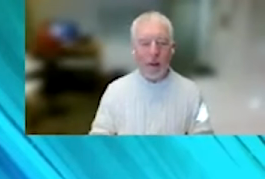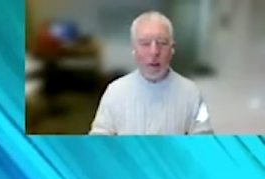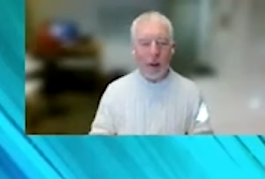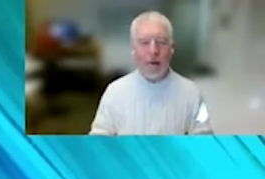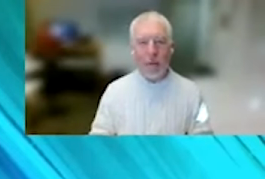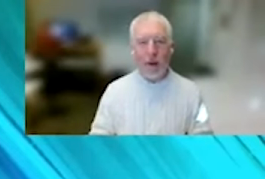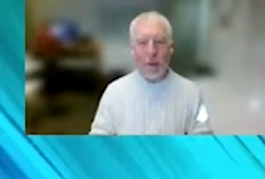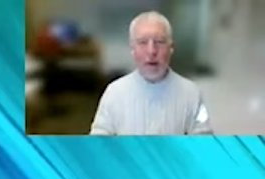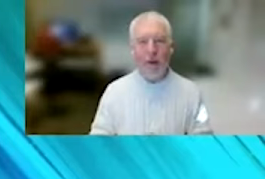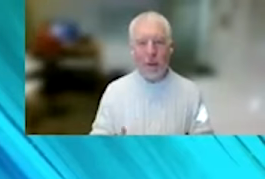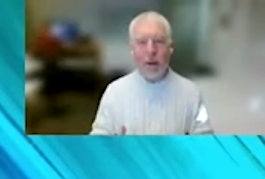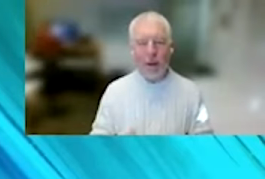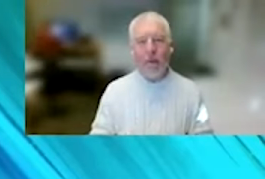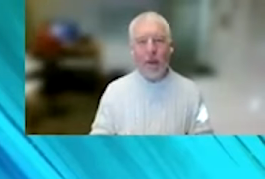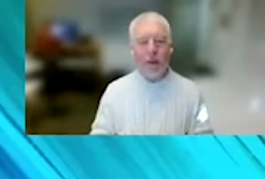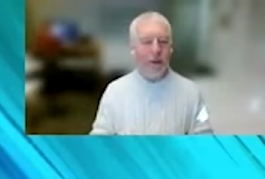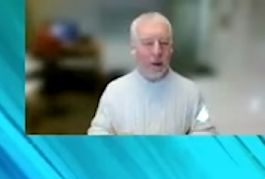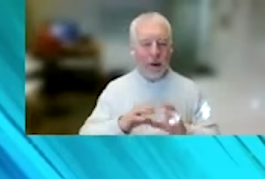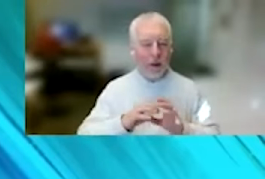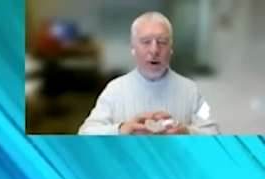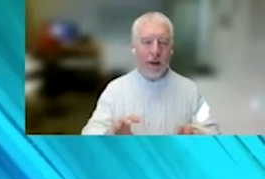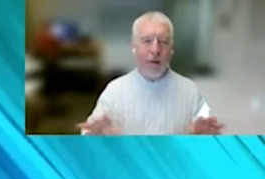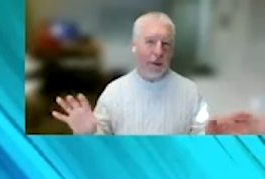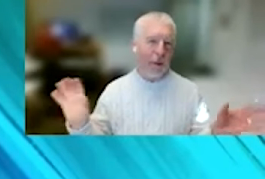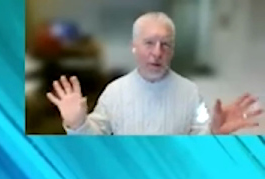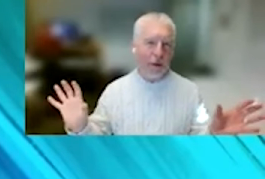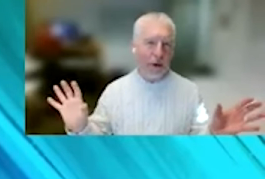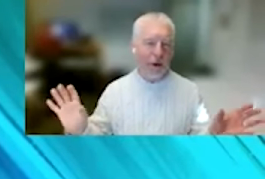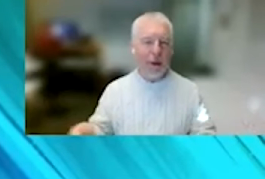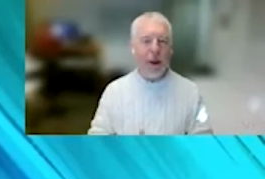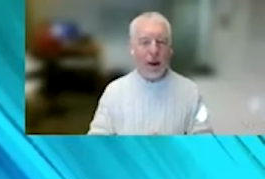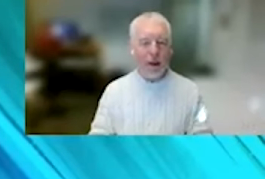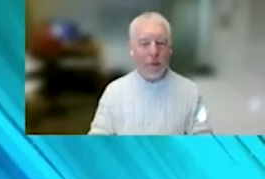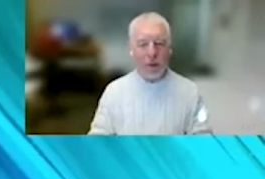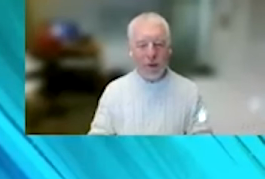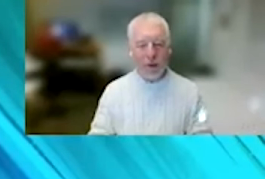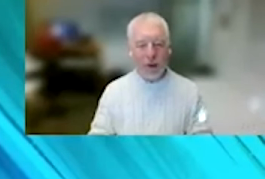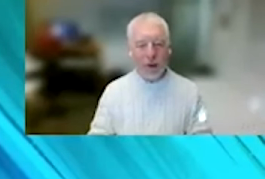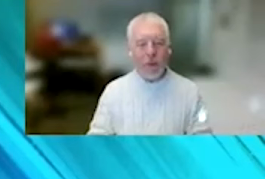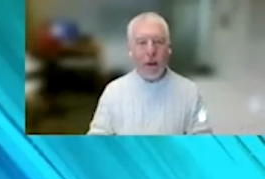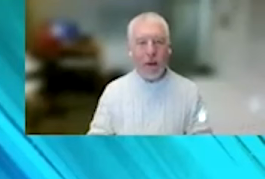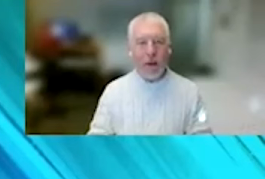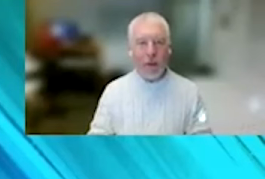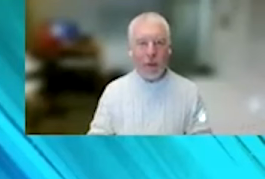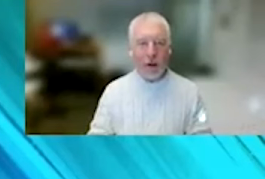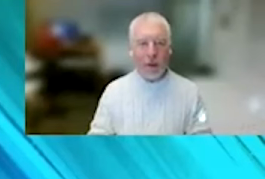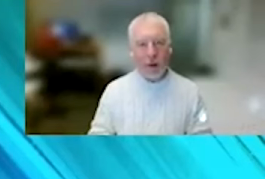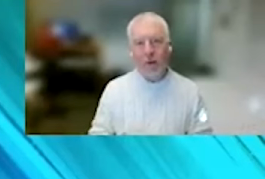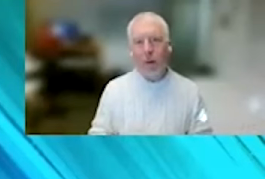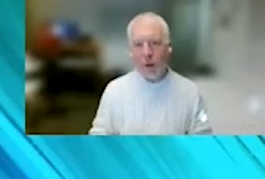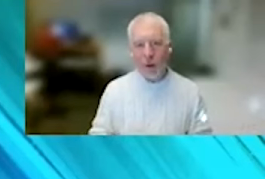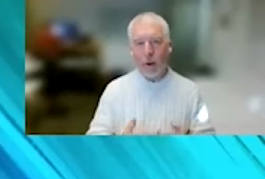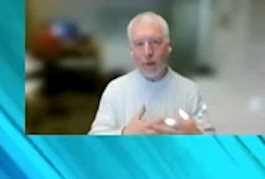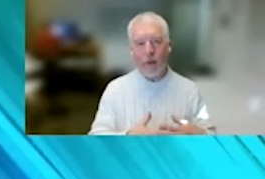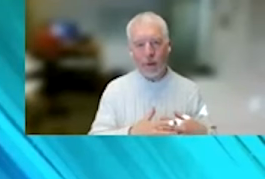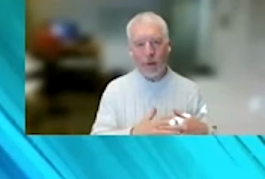think about that while you're scripting and while you're filming and just include it right into the original video. It's more efficient and you end up with a better